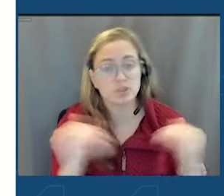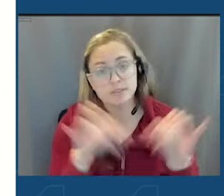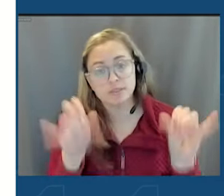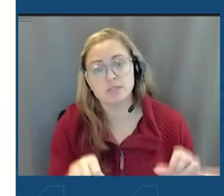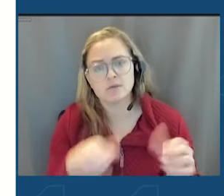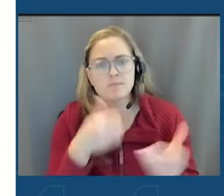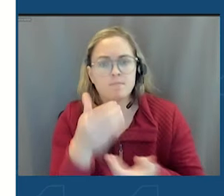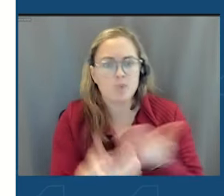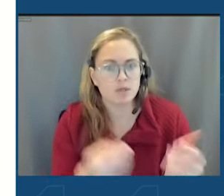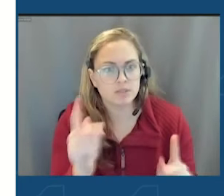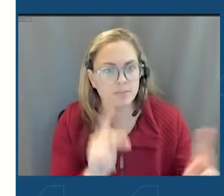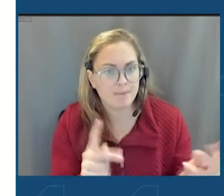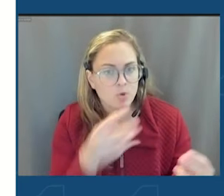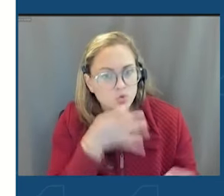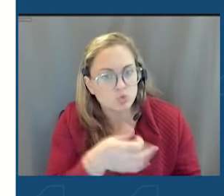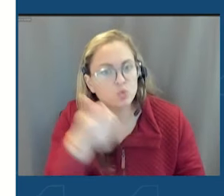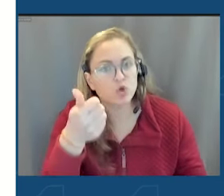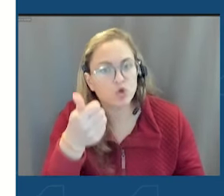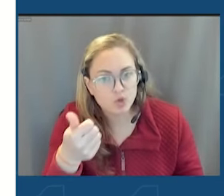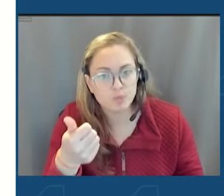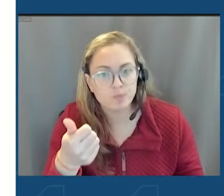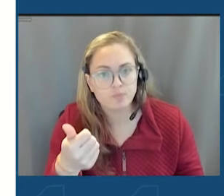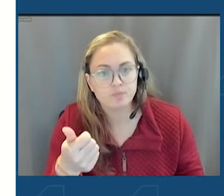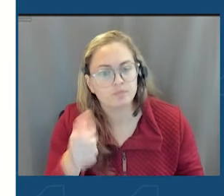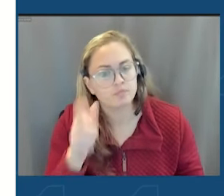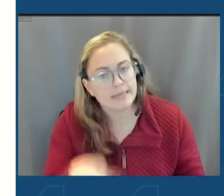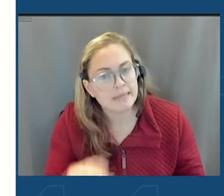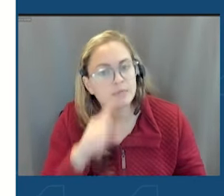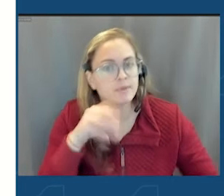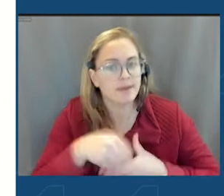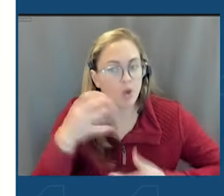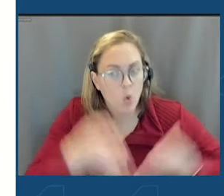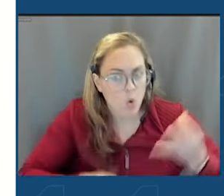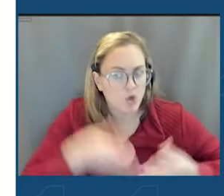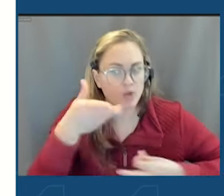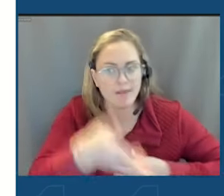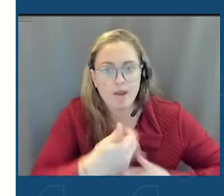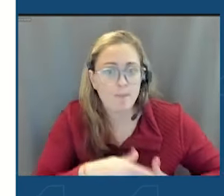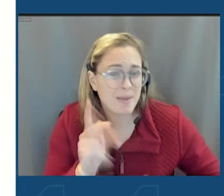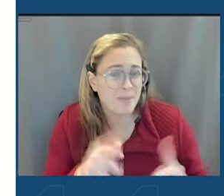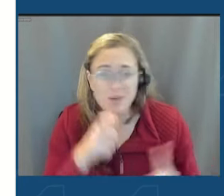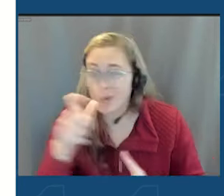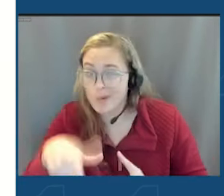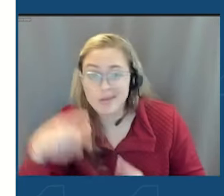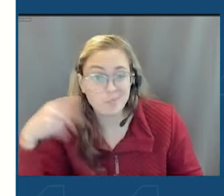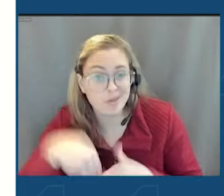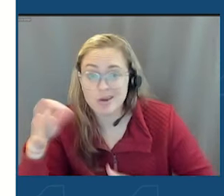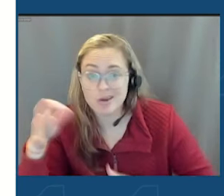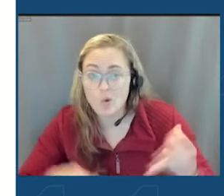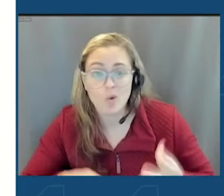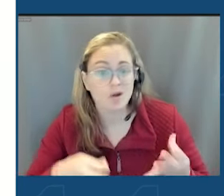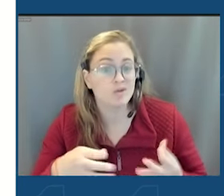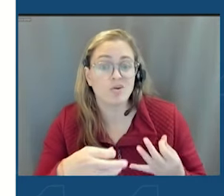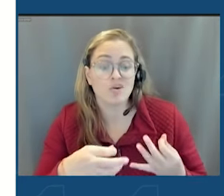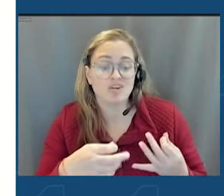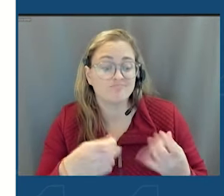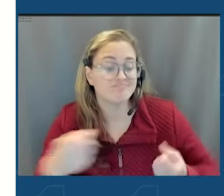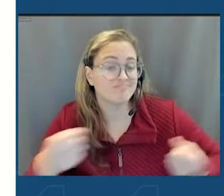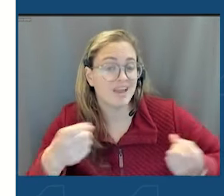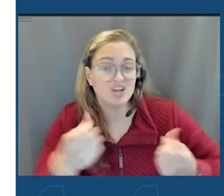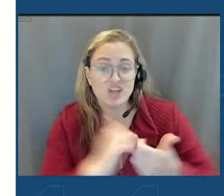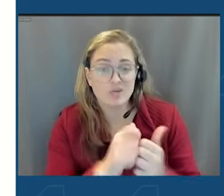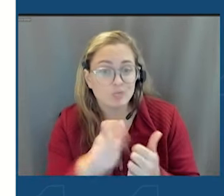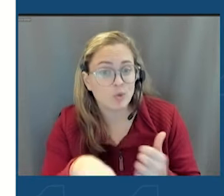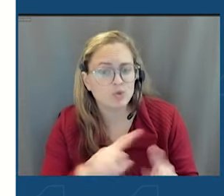process people sooner. Those who need to be in court are in court. Those who don't need to be are dealt with the way they're supposed to be. But we